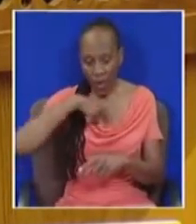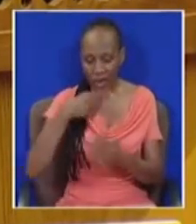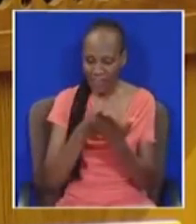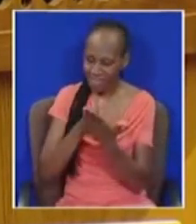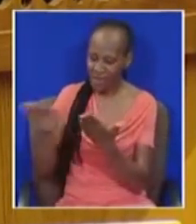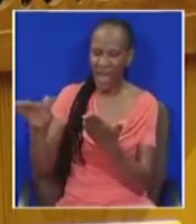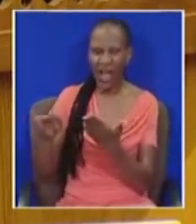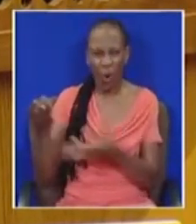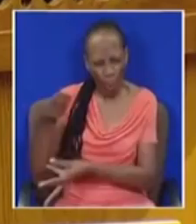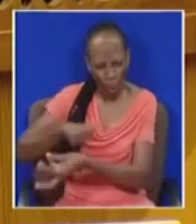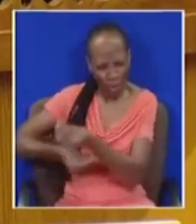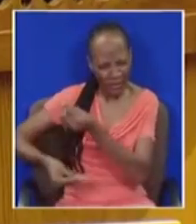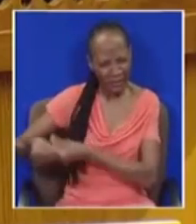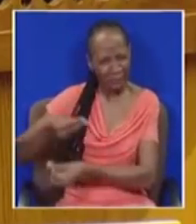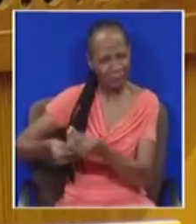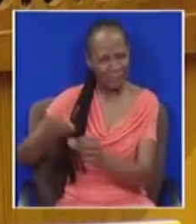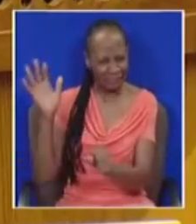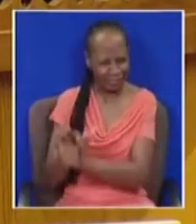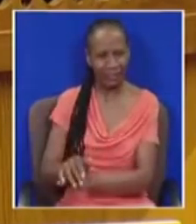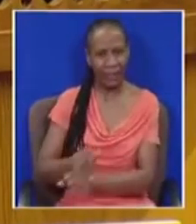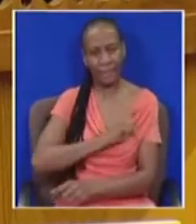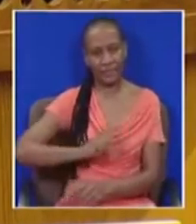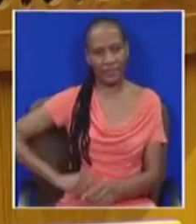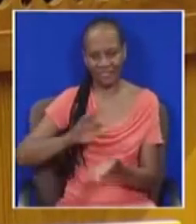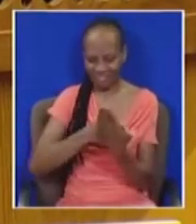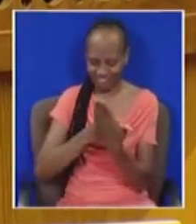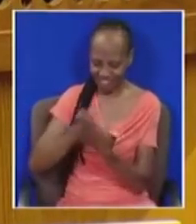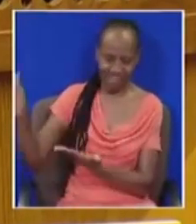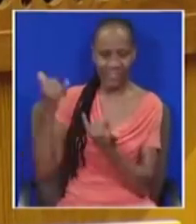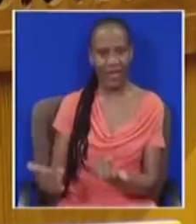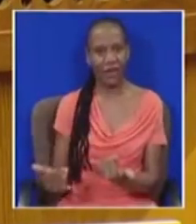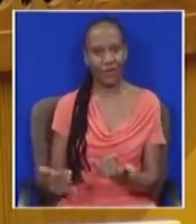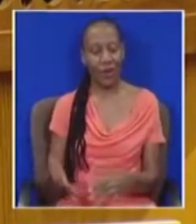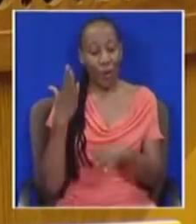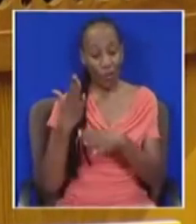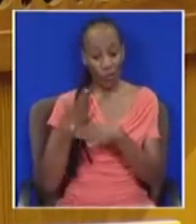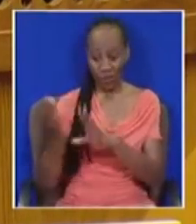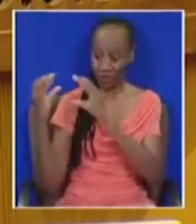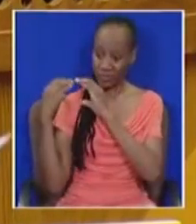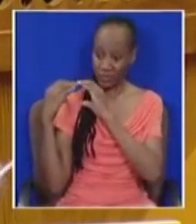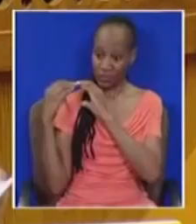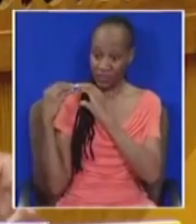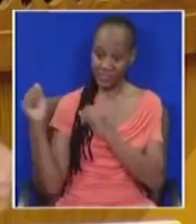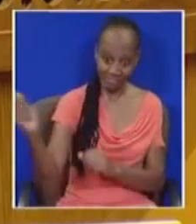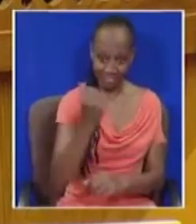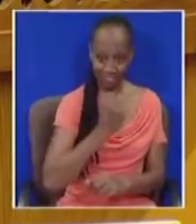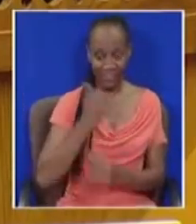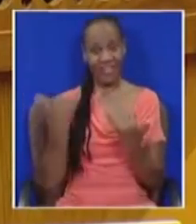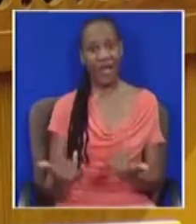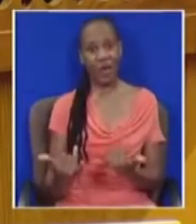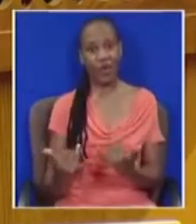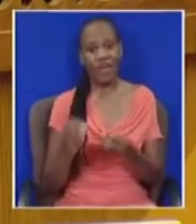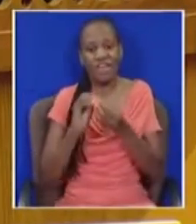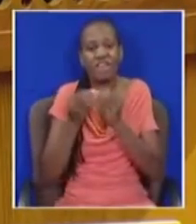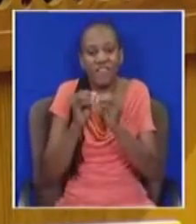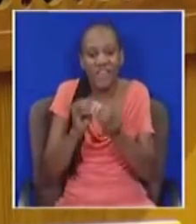broken president from office. Our task now is to fix the broken country he has left behind.